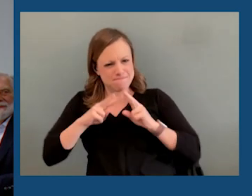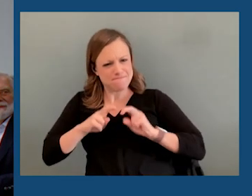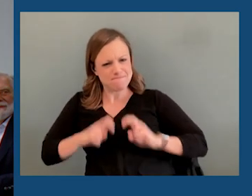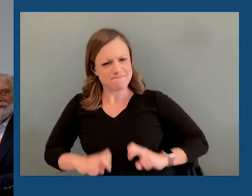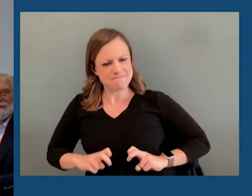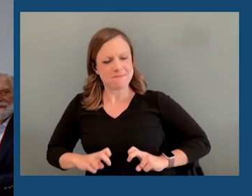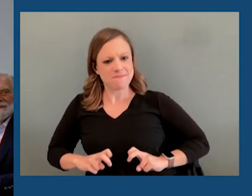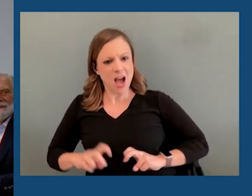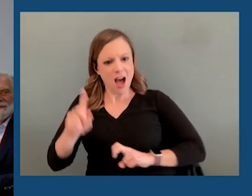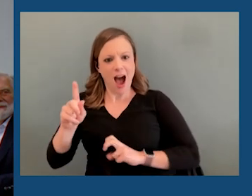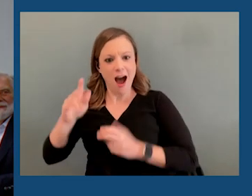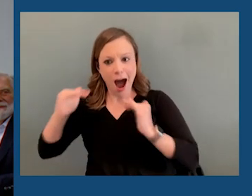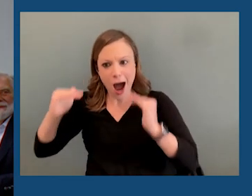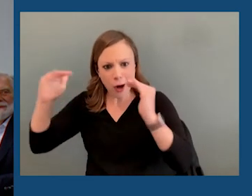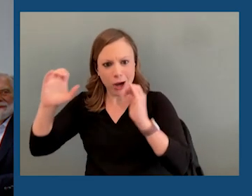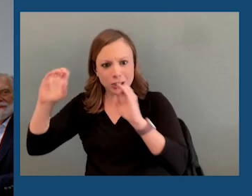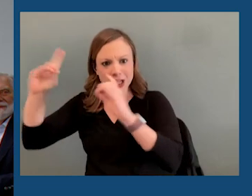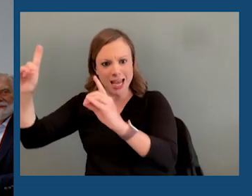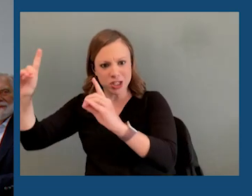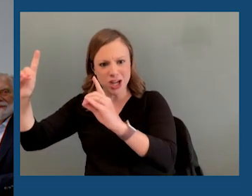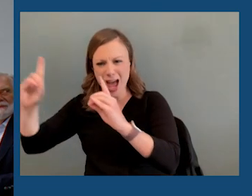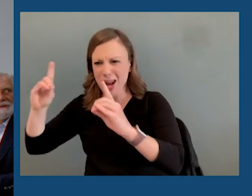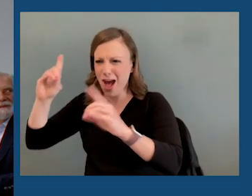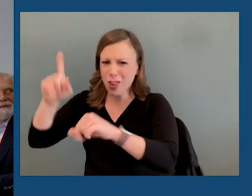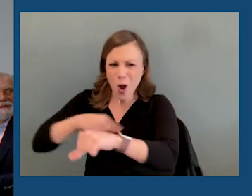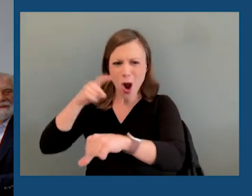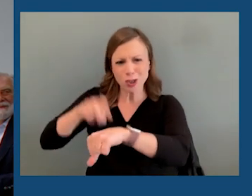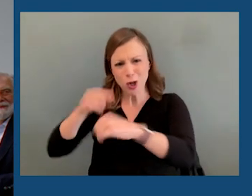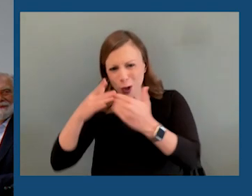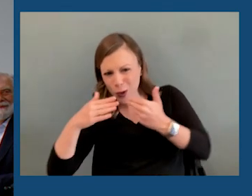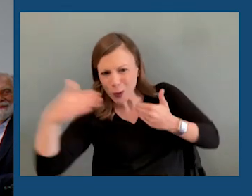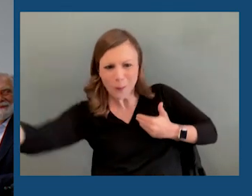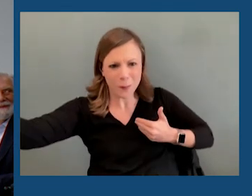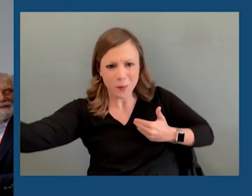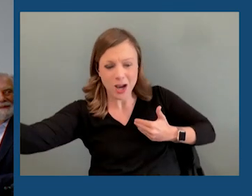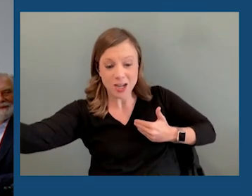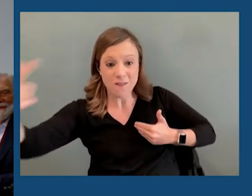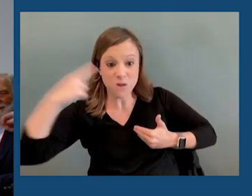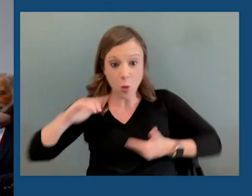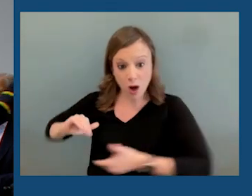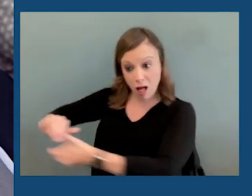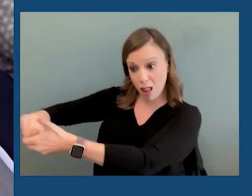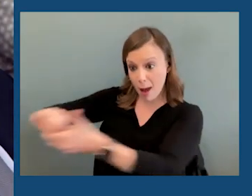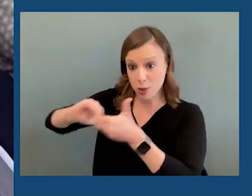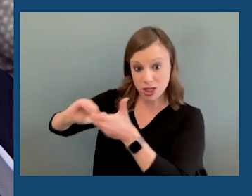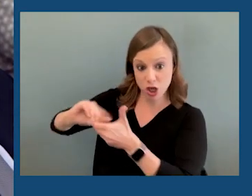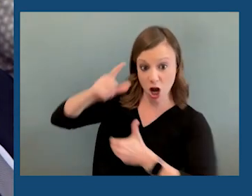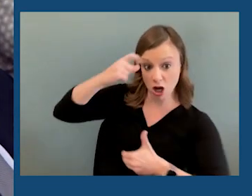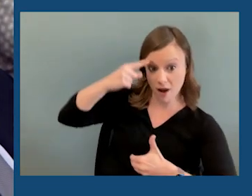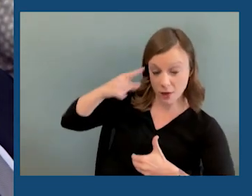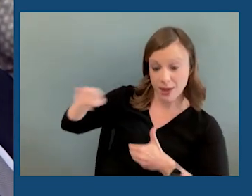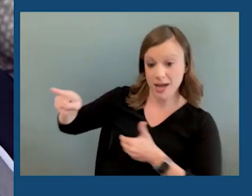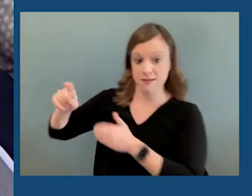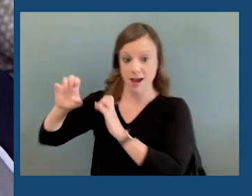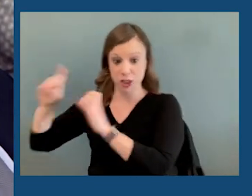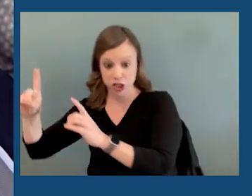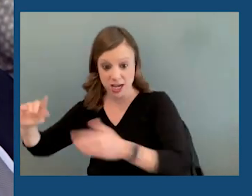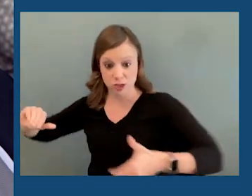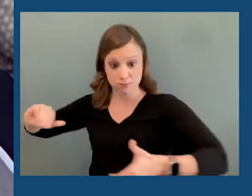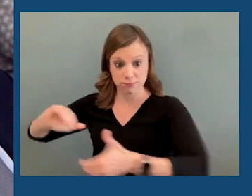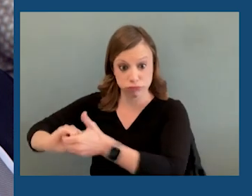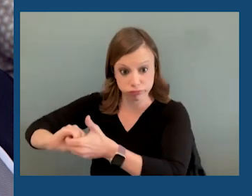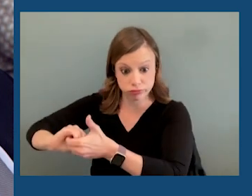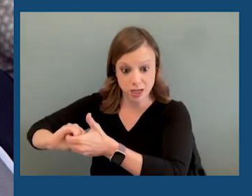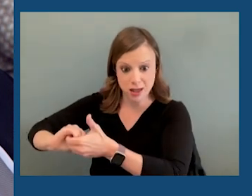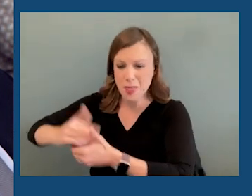bring collaboration together. So this is the best of the institutions you can think of coming together